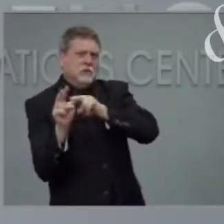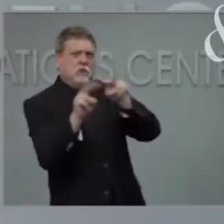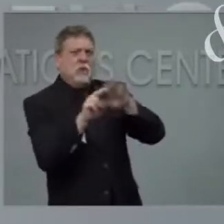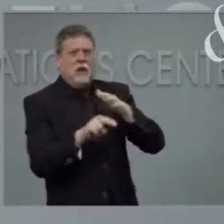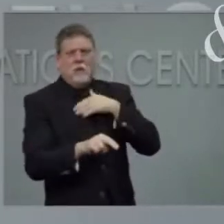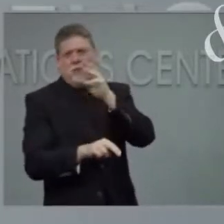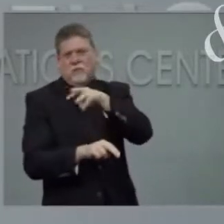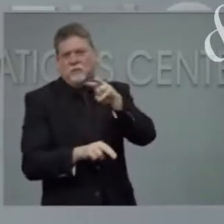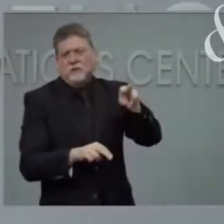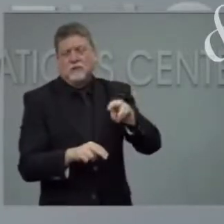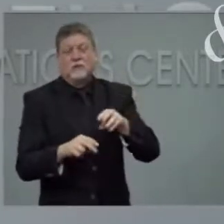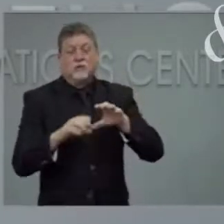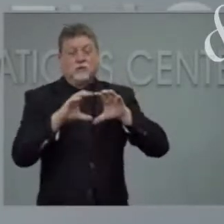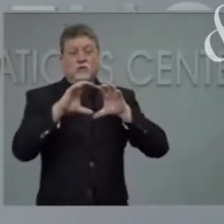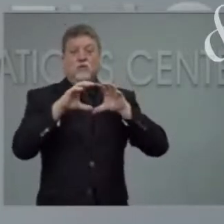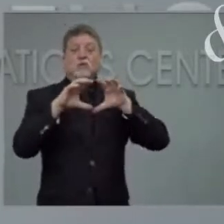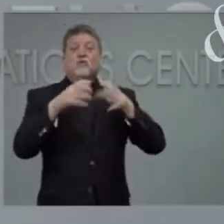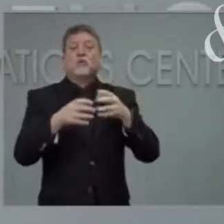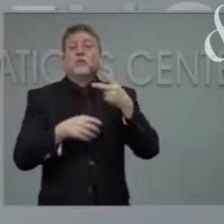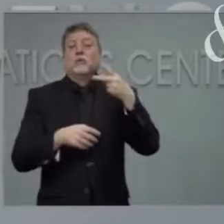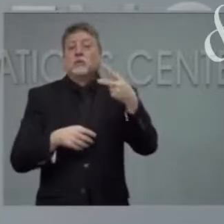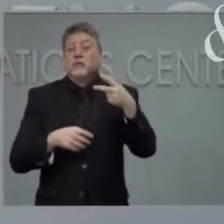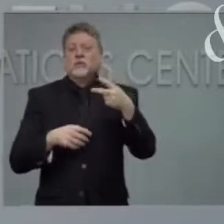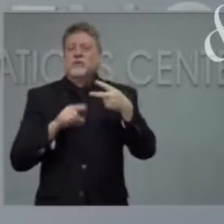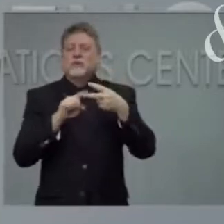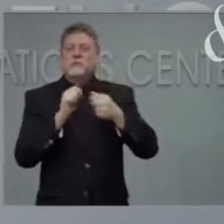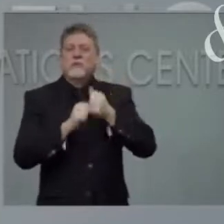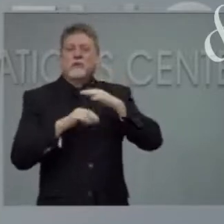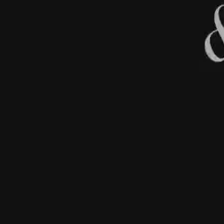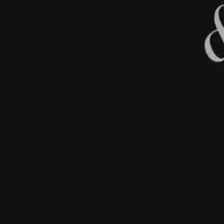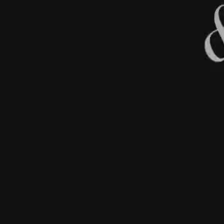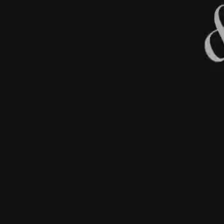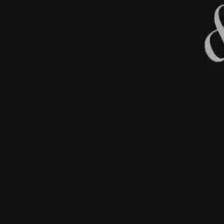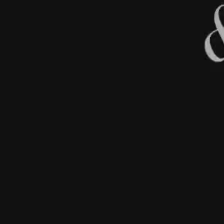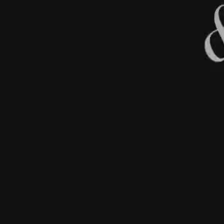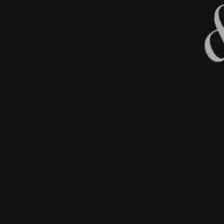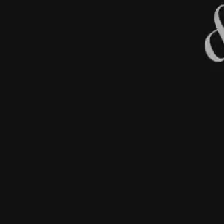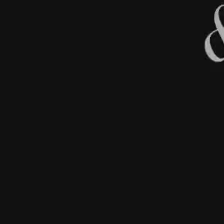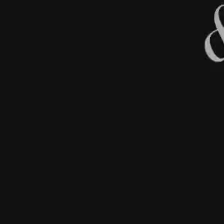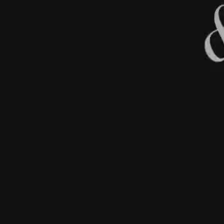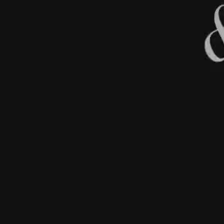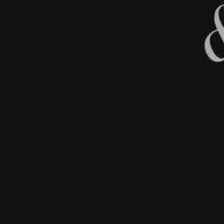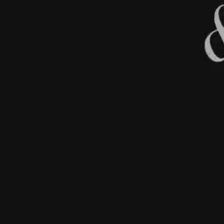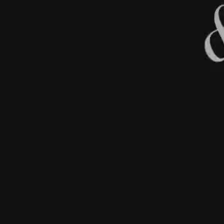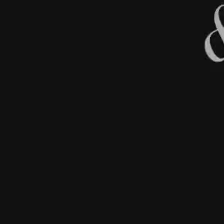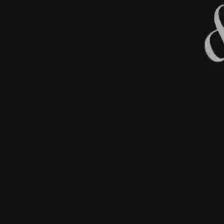Group 2 are largely those who are 65 and up. So you can